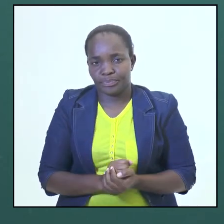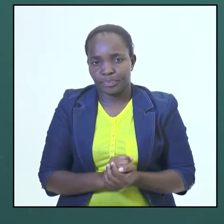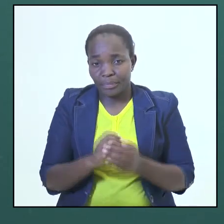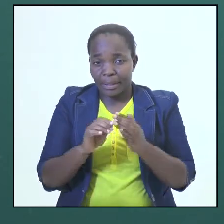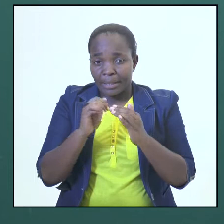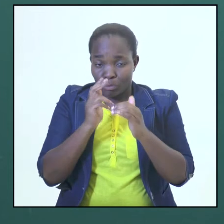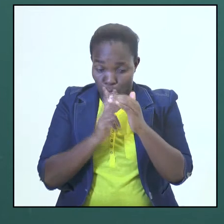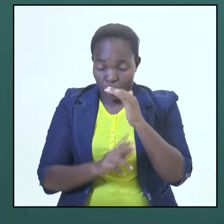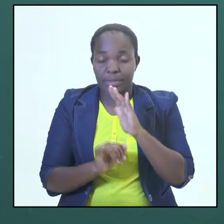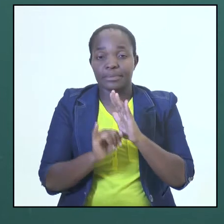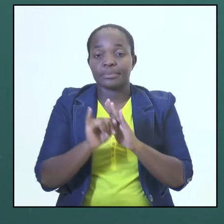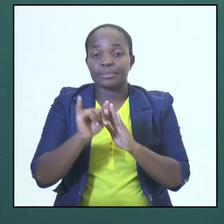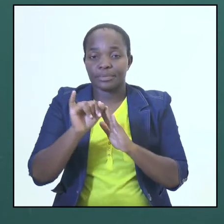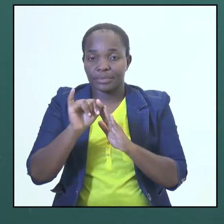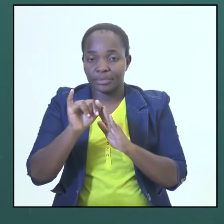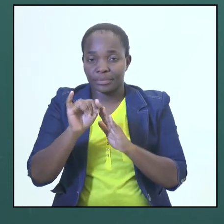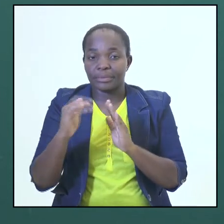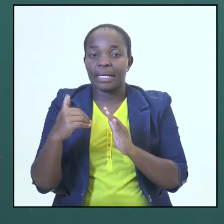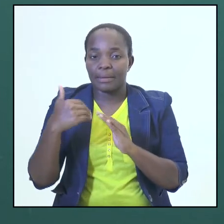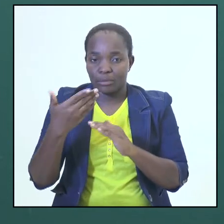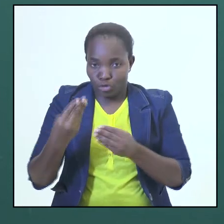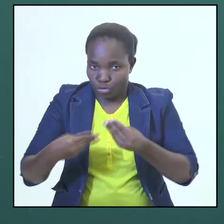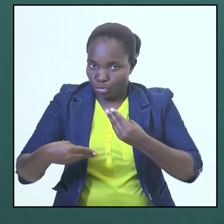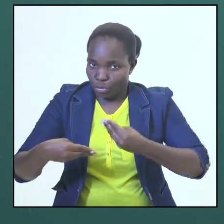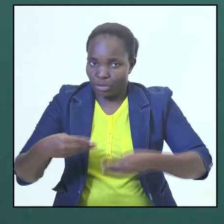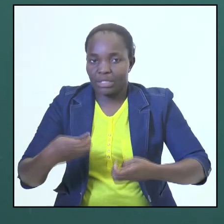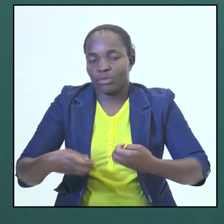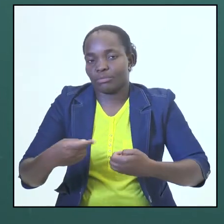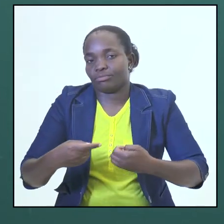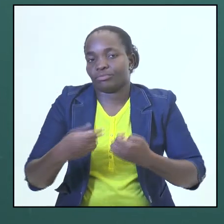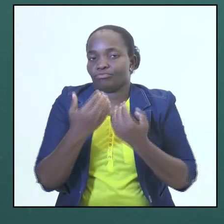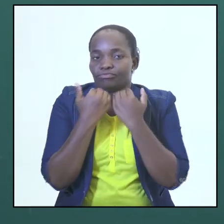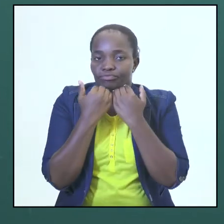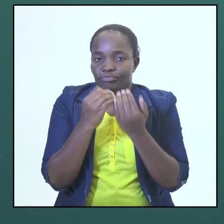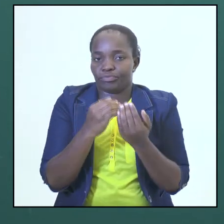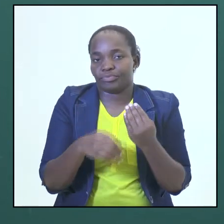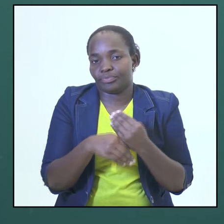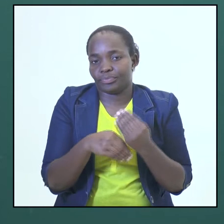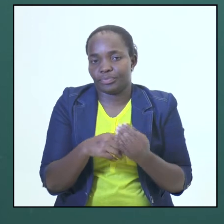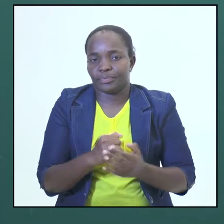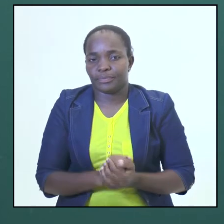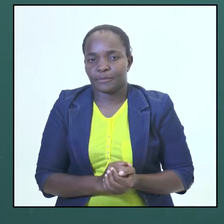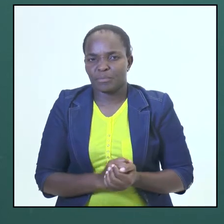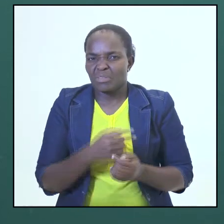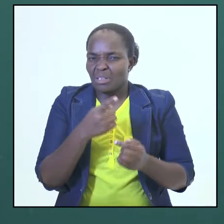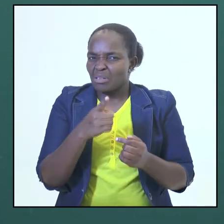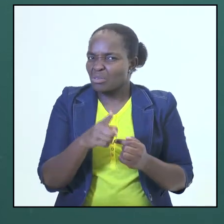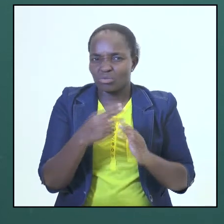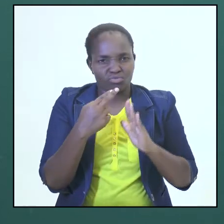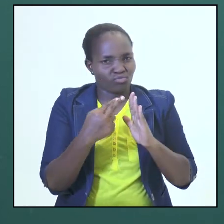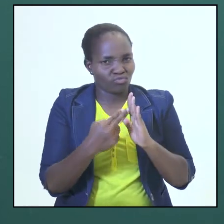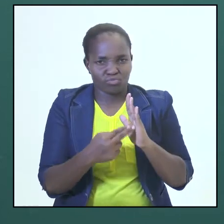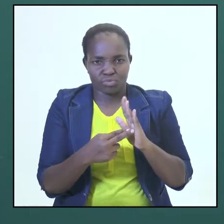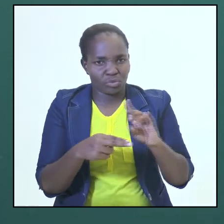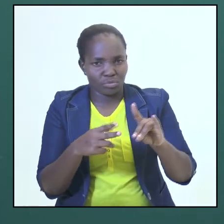tourism and therefore has economic value, and it is not ethical to kill animals in an